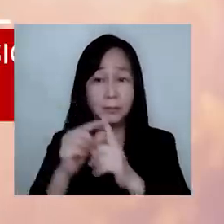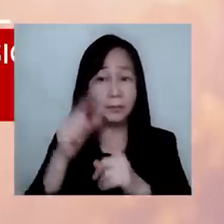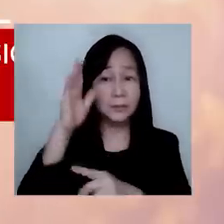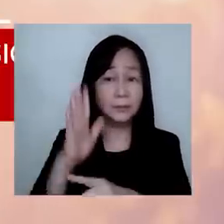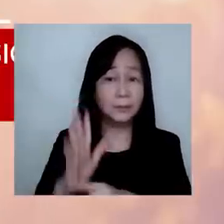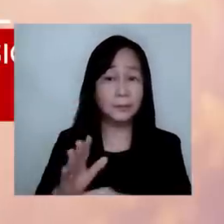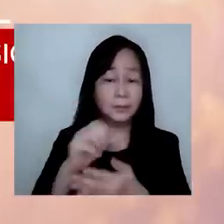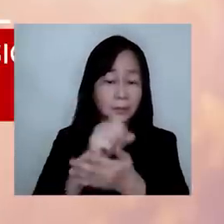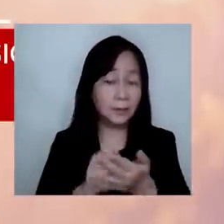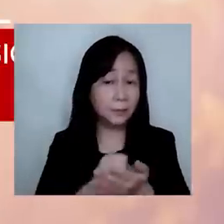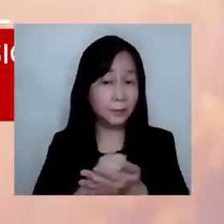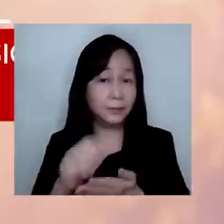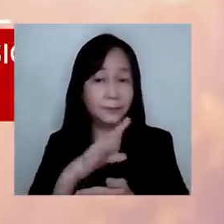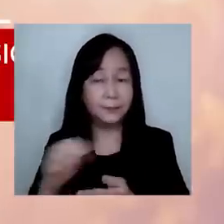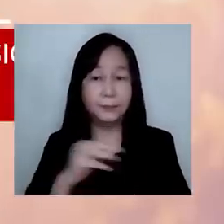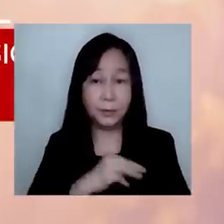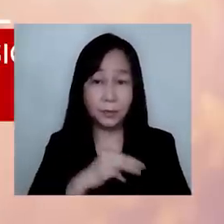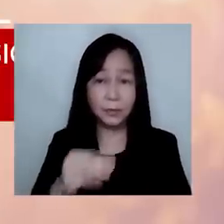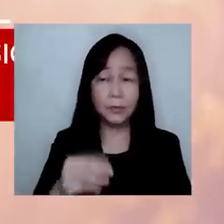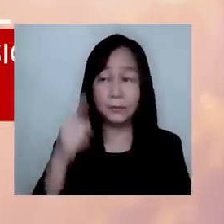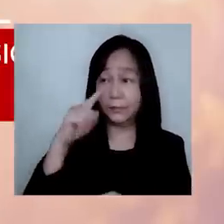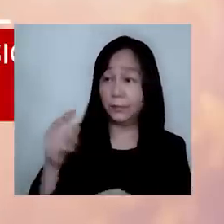Sacramento admission